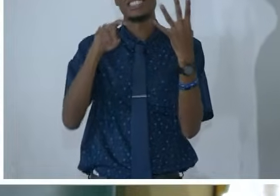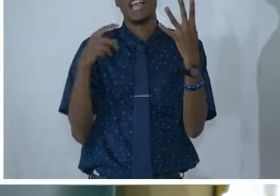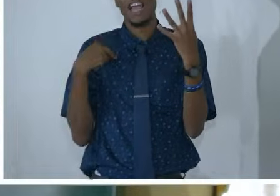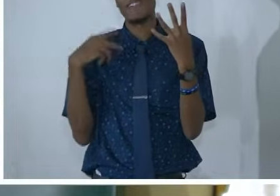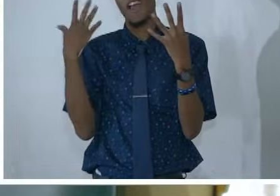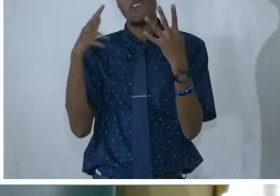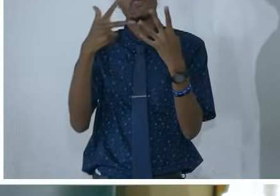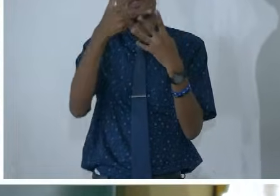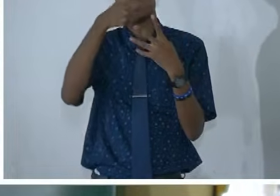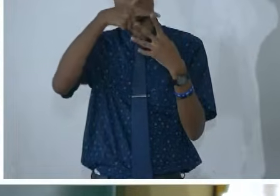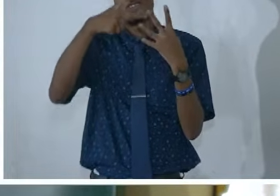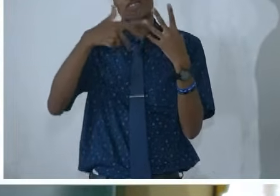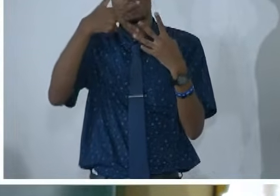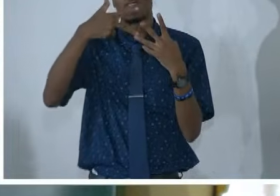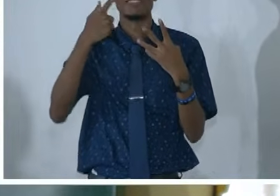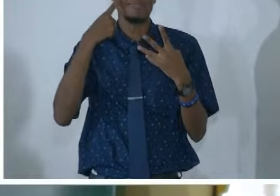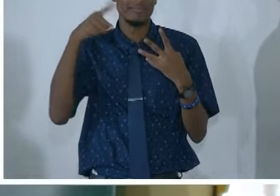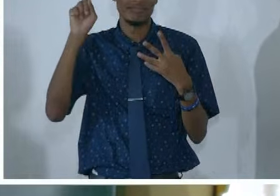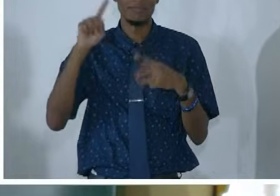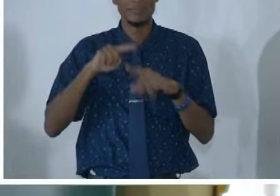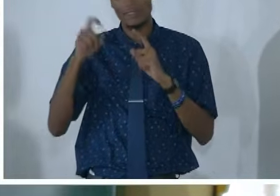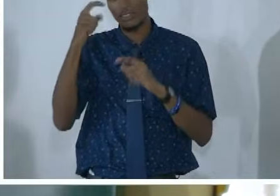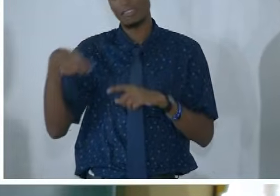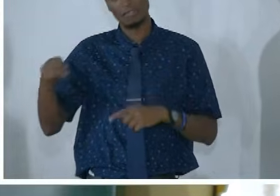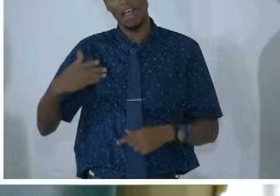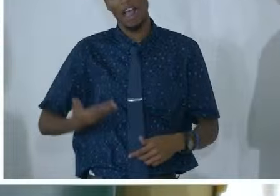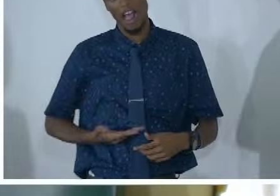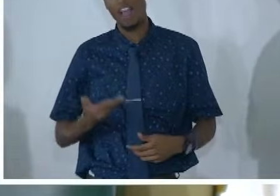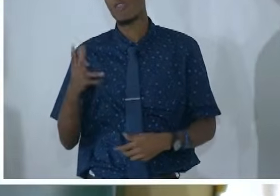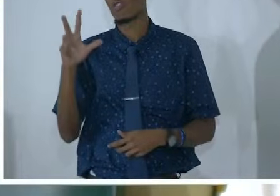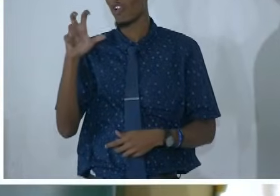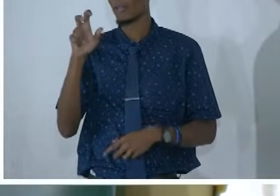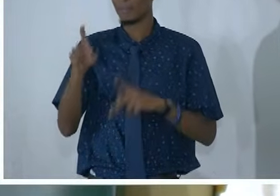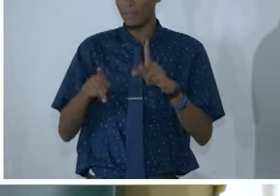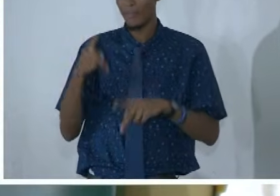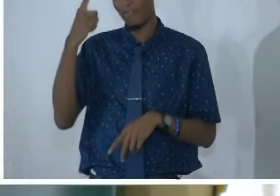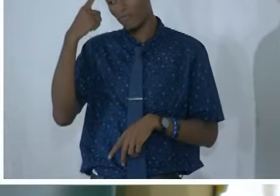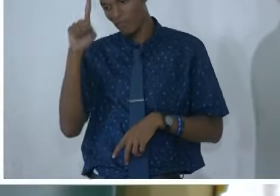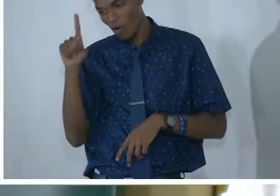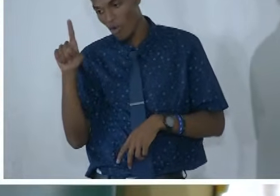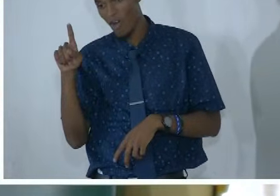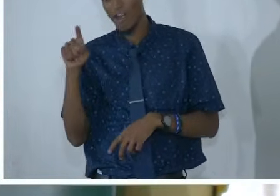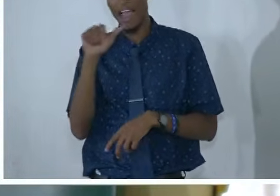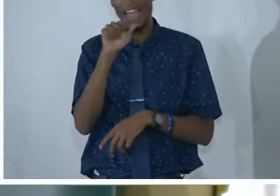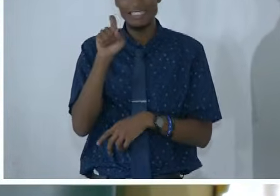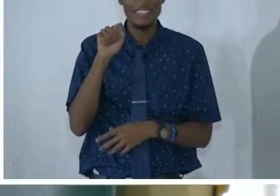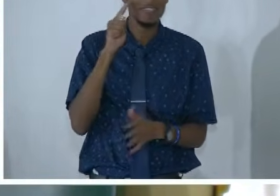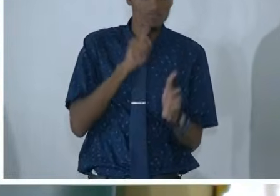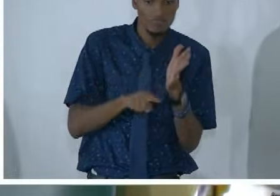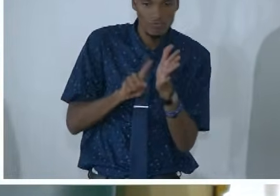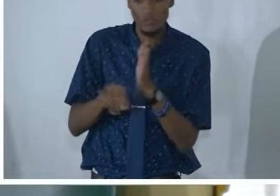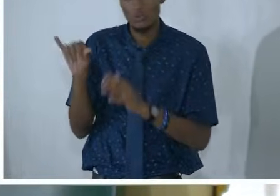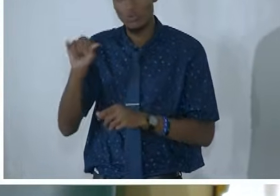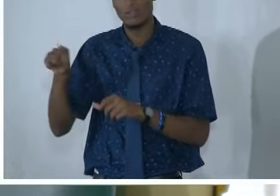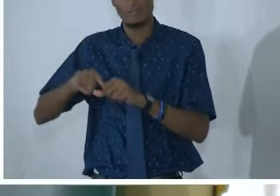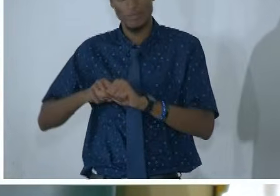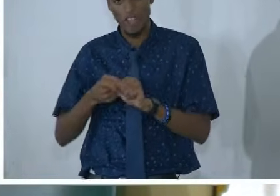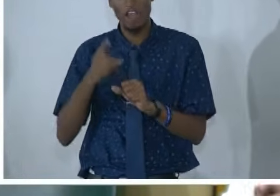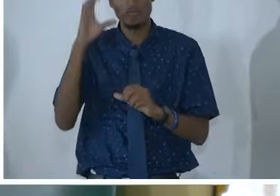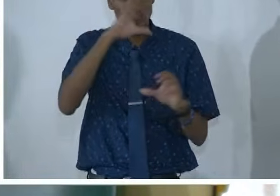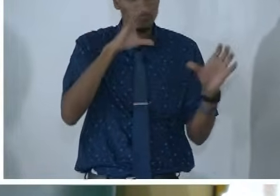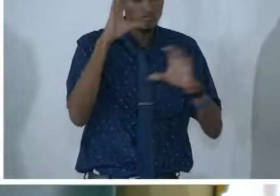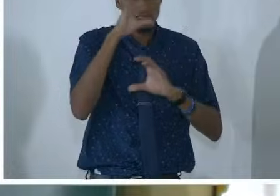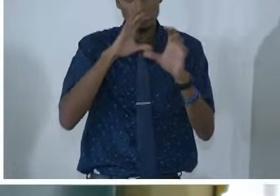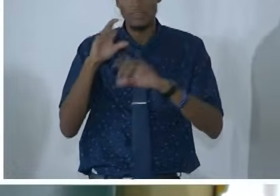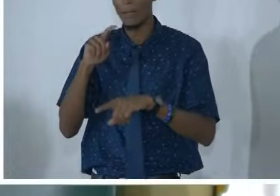land reclamation, they hired about 300 people for the asset verification, right? And they started the exploration. And people will